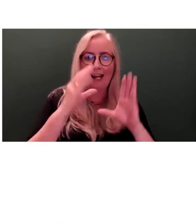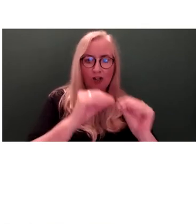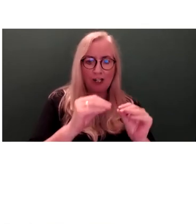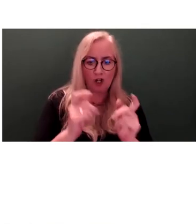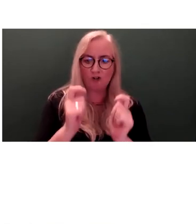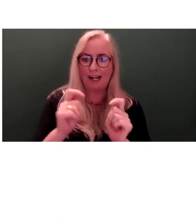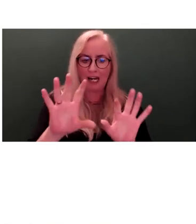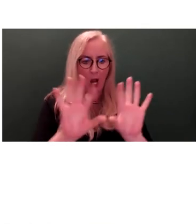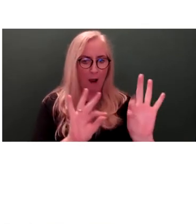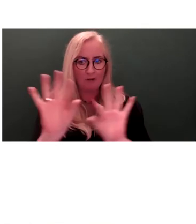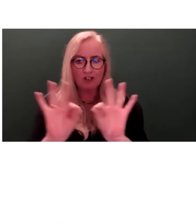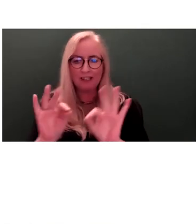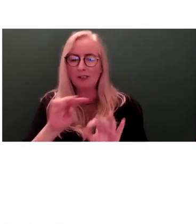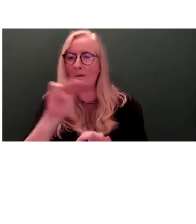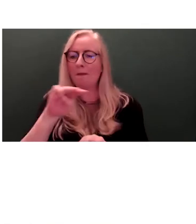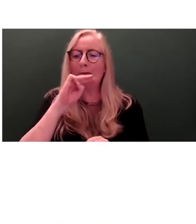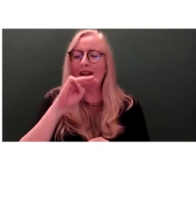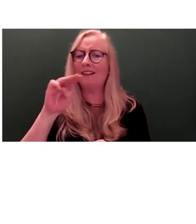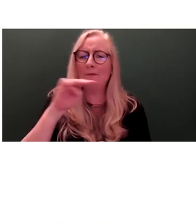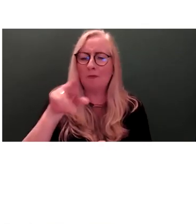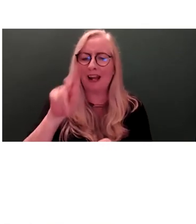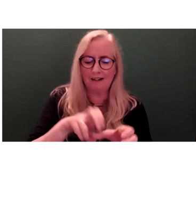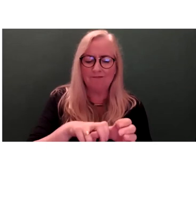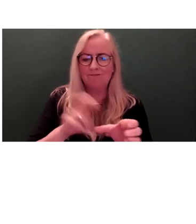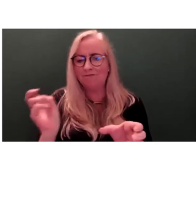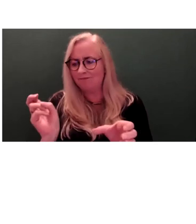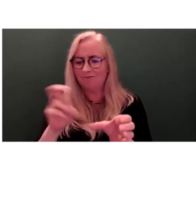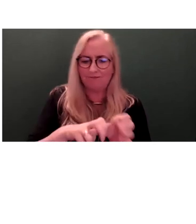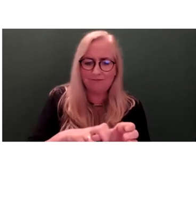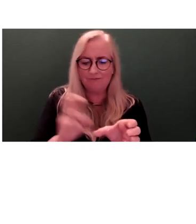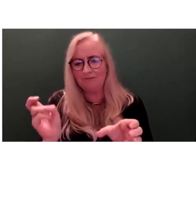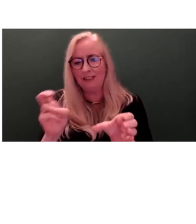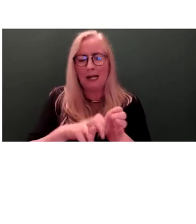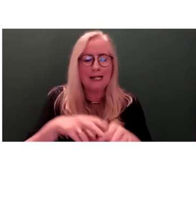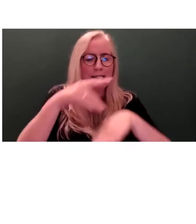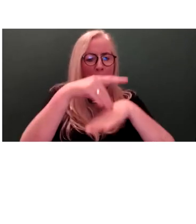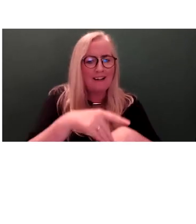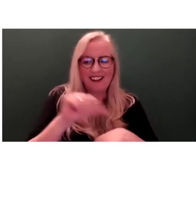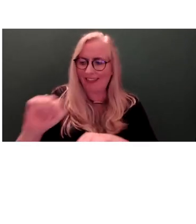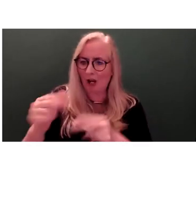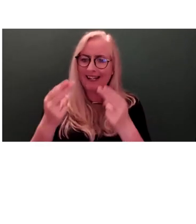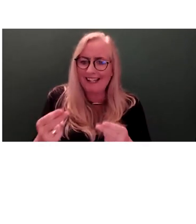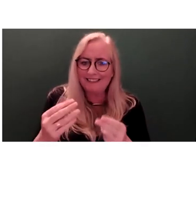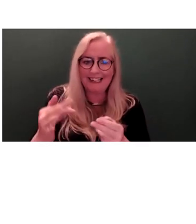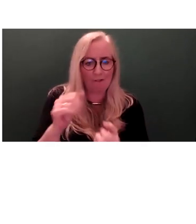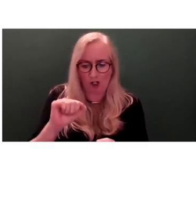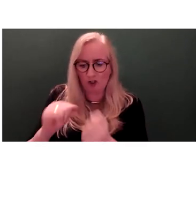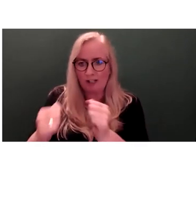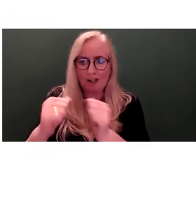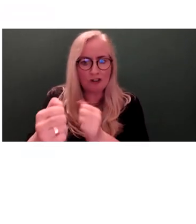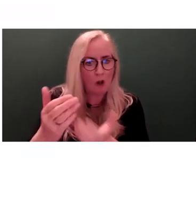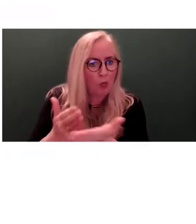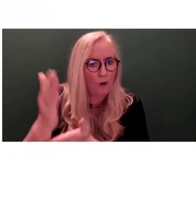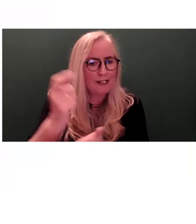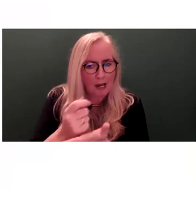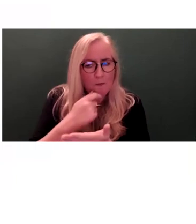can dip in and dip out of them as their kind of as their needs change kind of over time. And I think, look, if we can